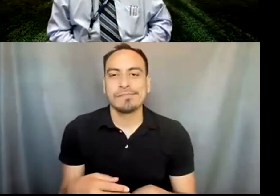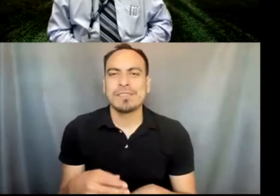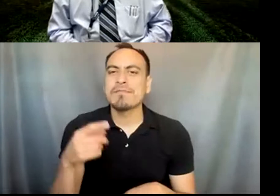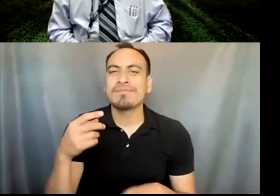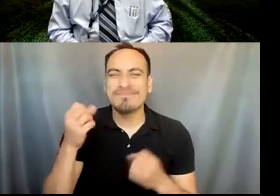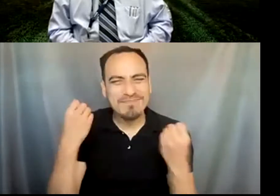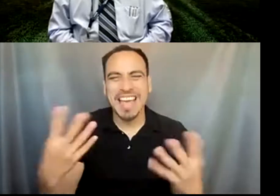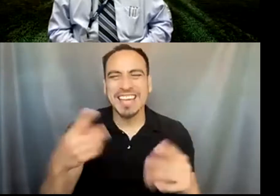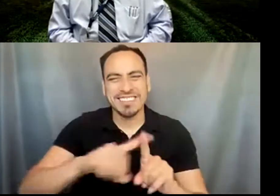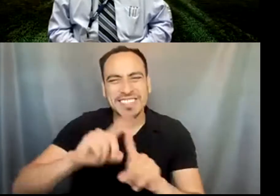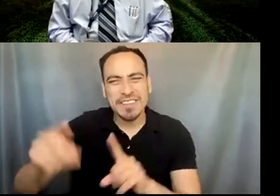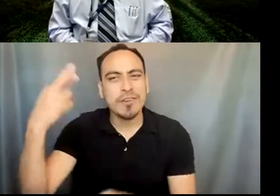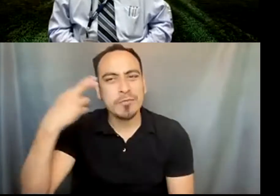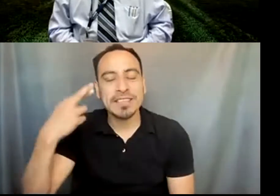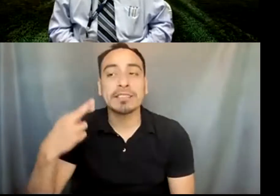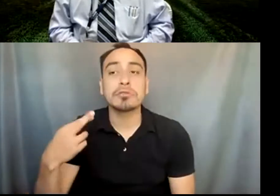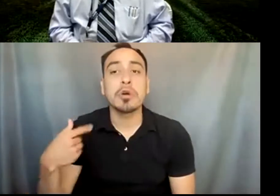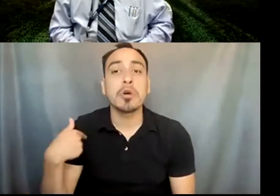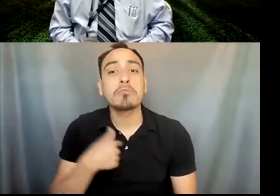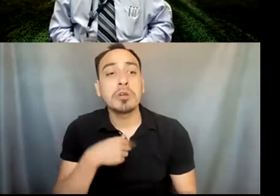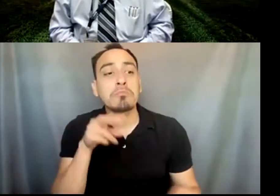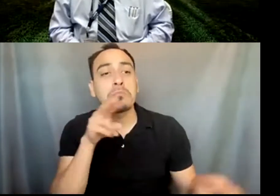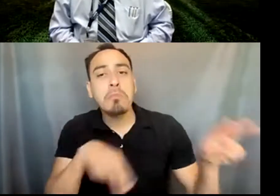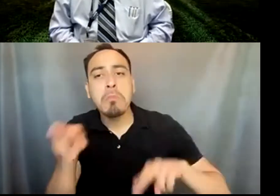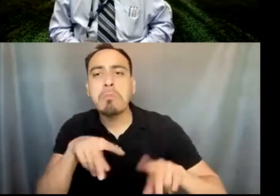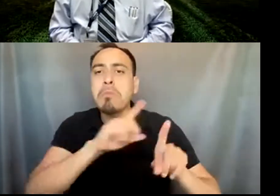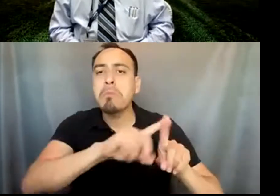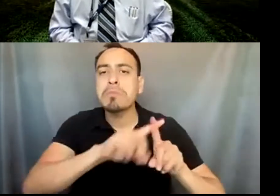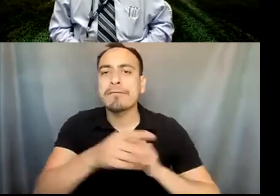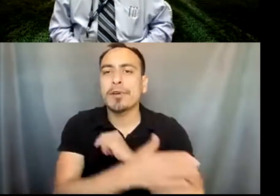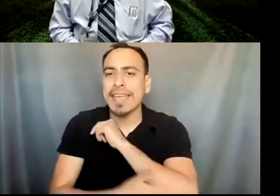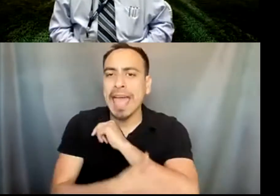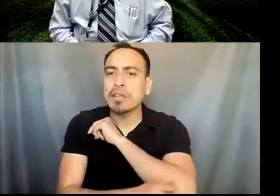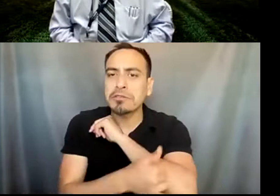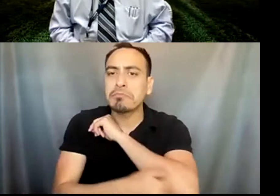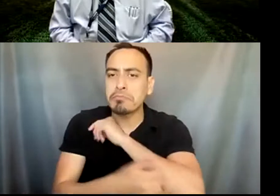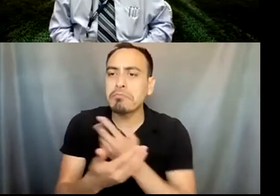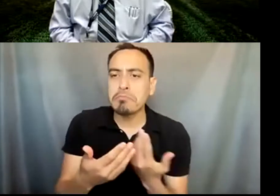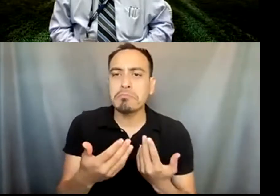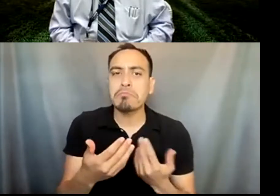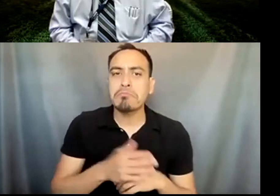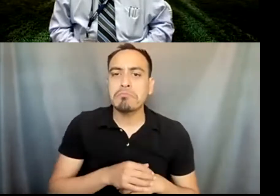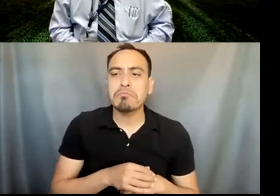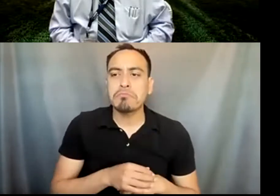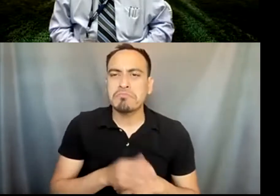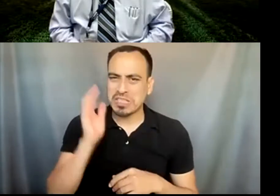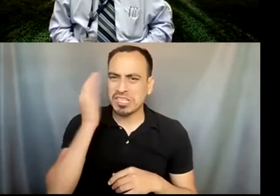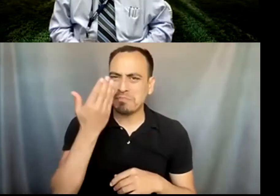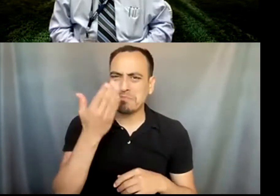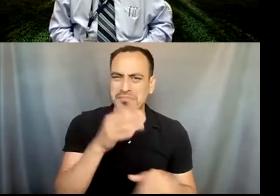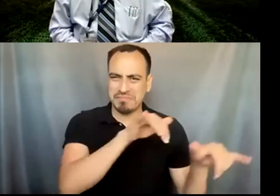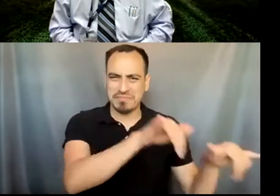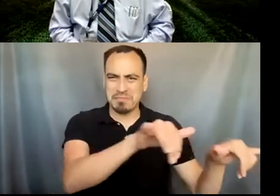at the surrounding counties, we've seen that surrounding counties are also having the same phenomenon, in